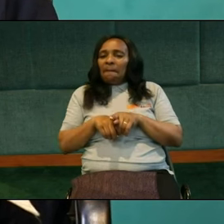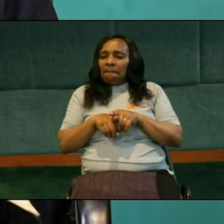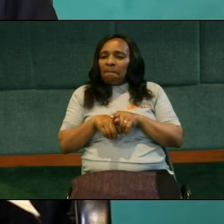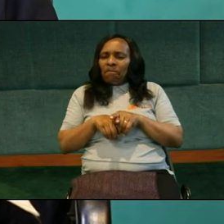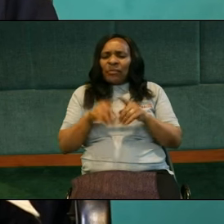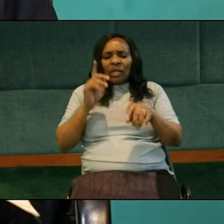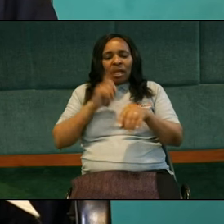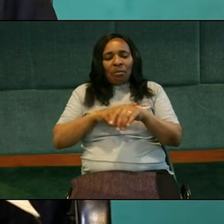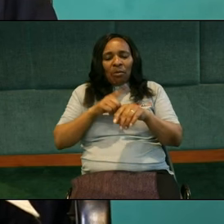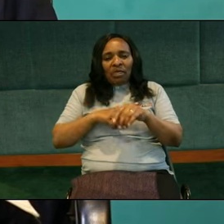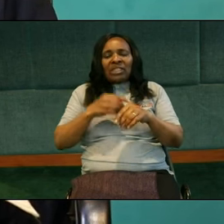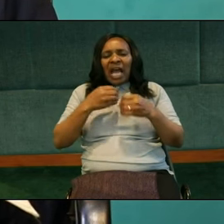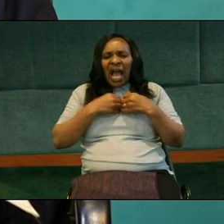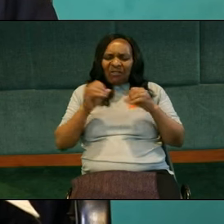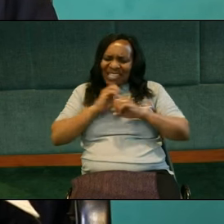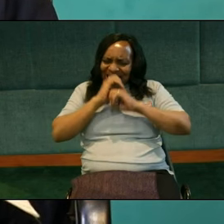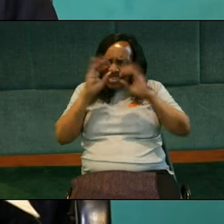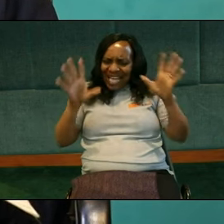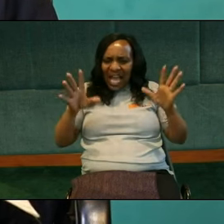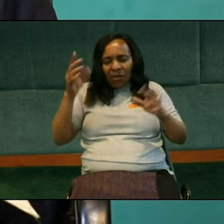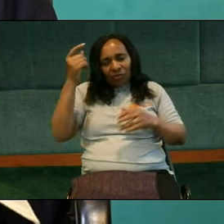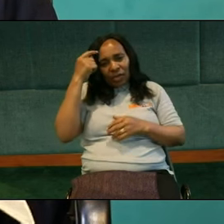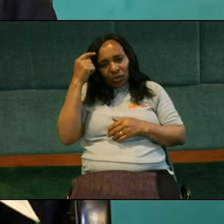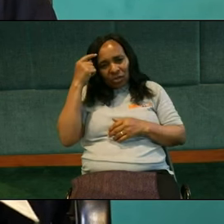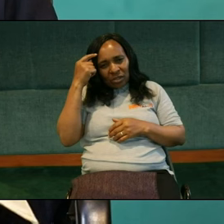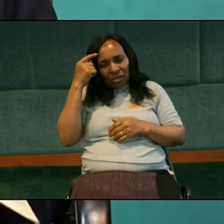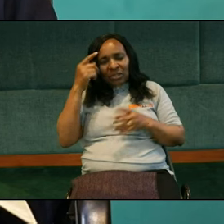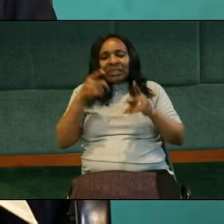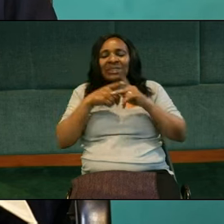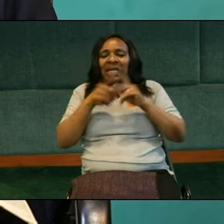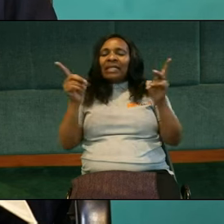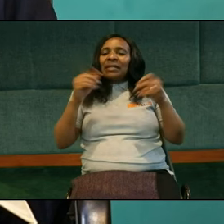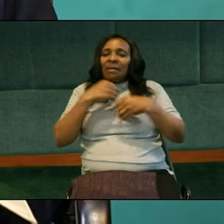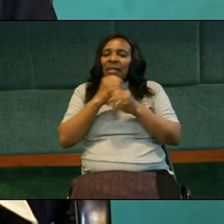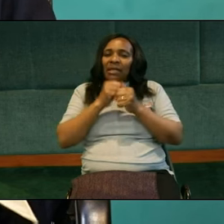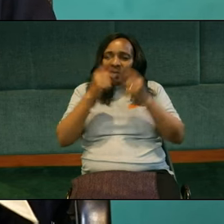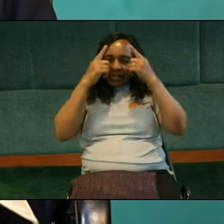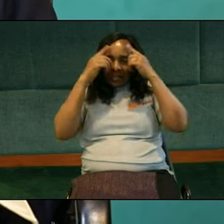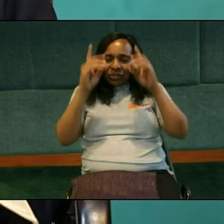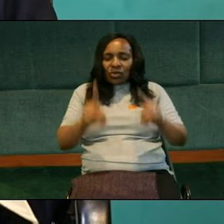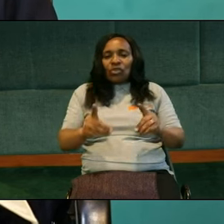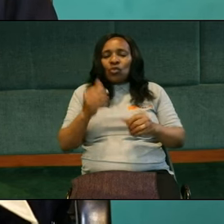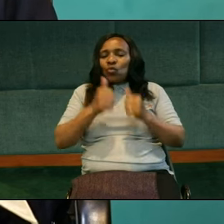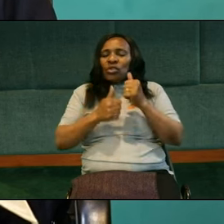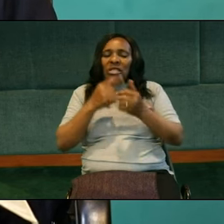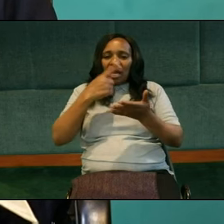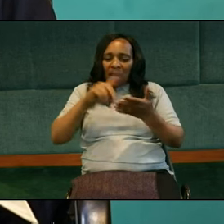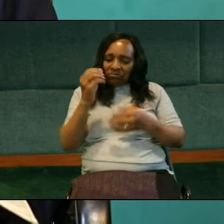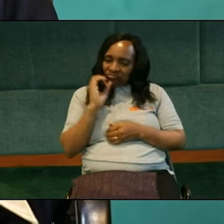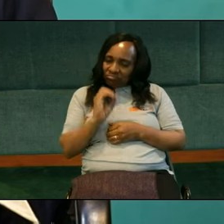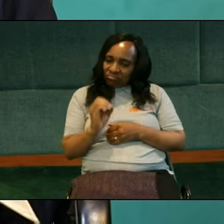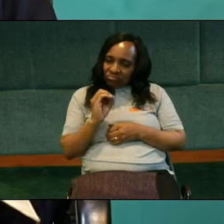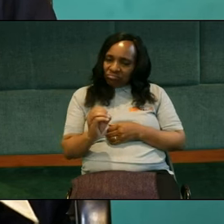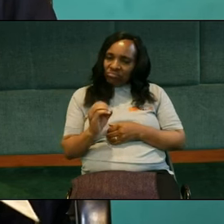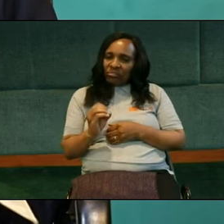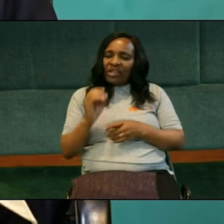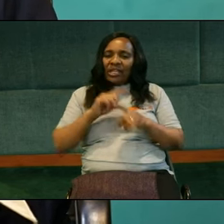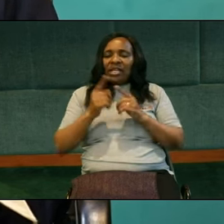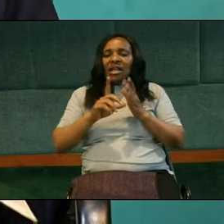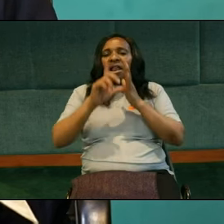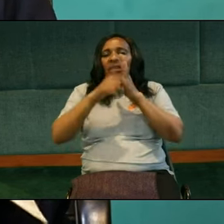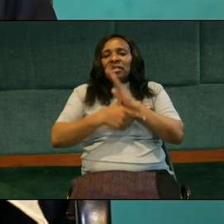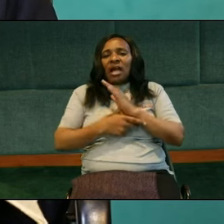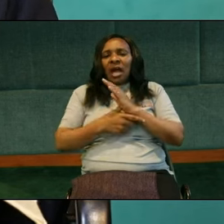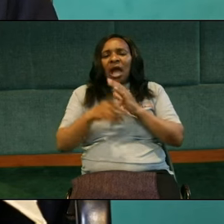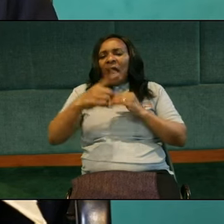moment we don't have clarity of thought, we then start making decisions that are not right. Then after that, we find that we are